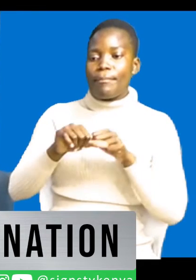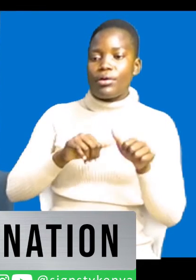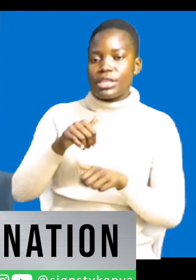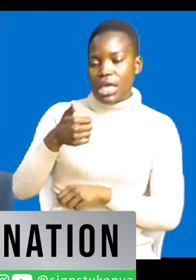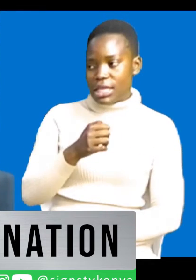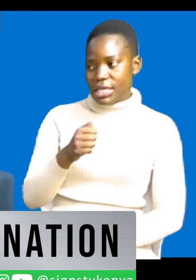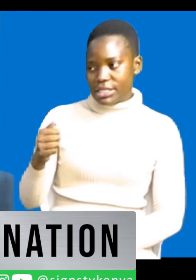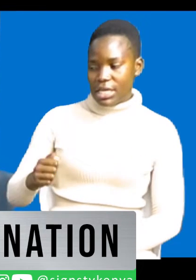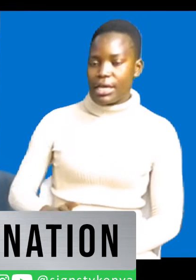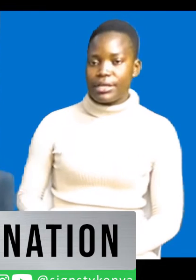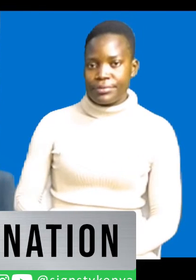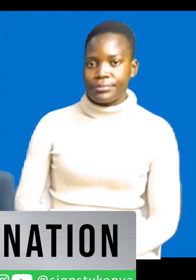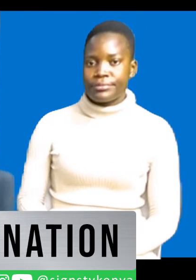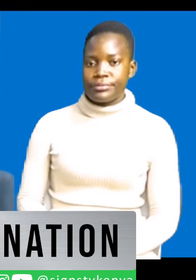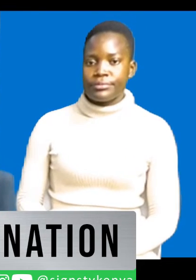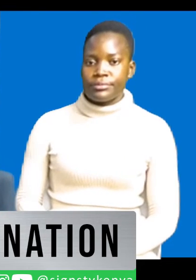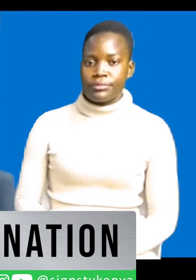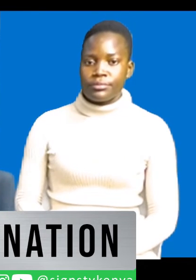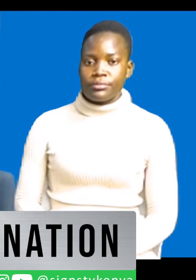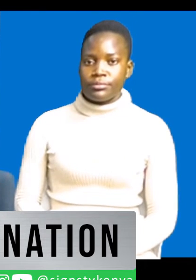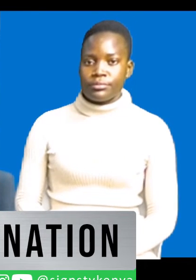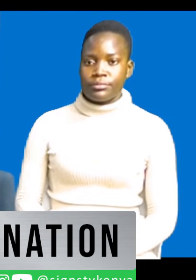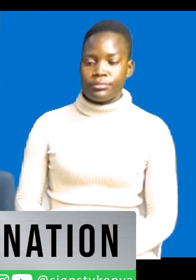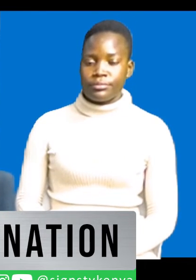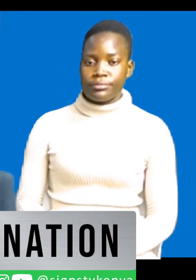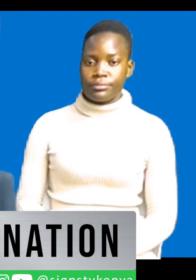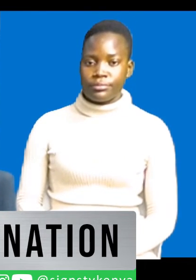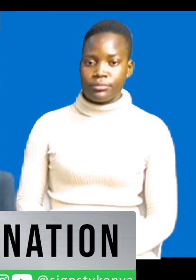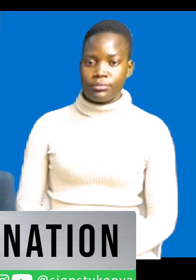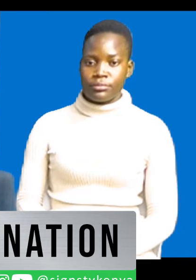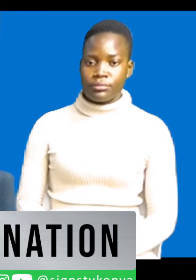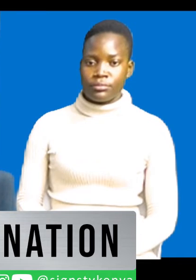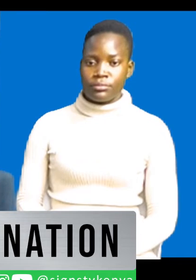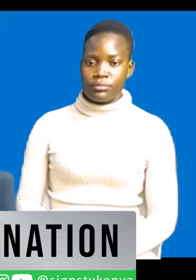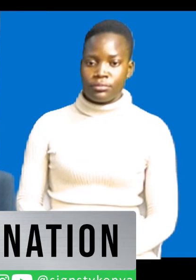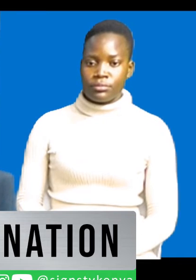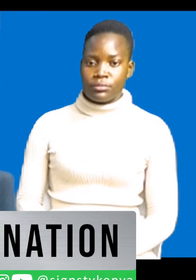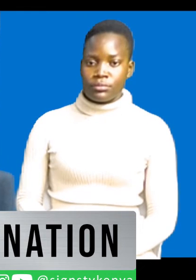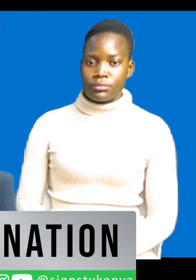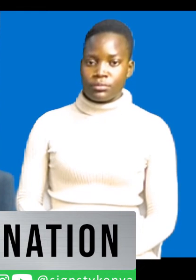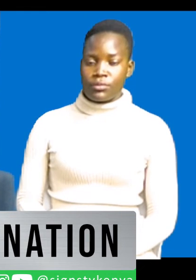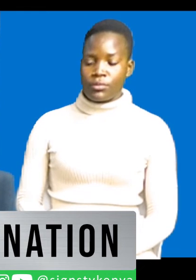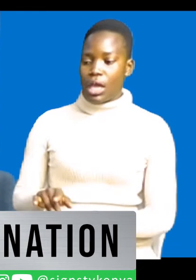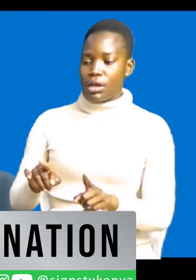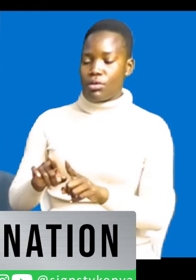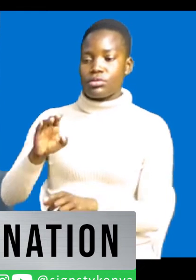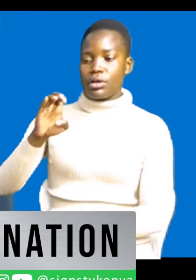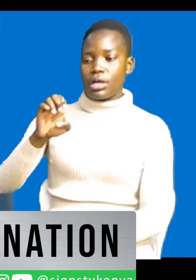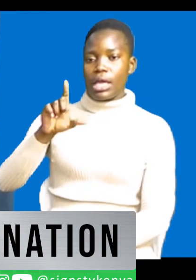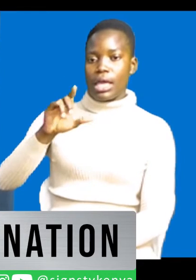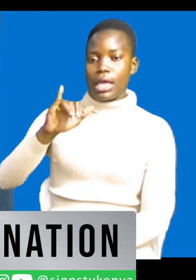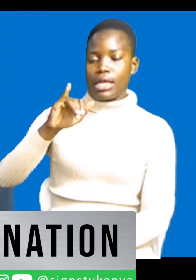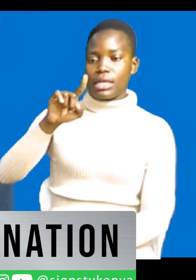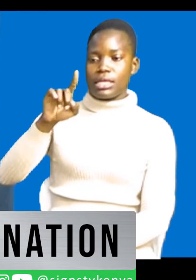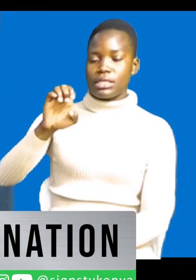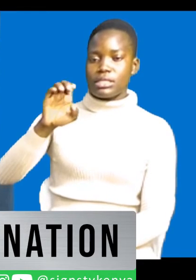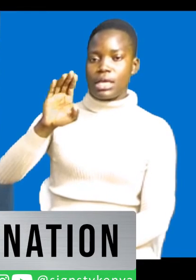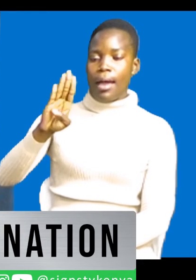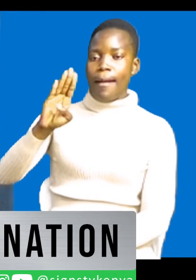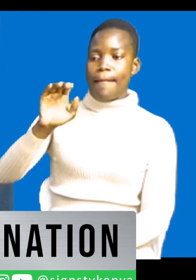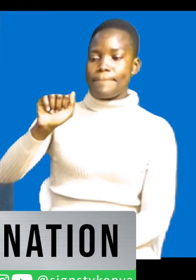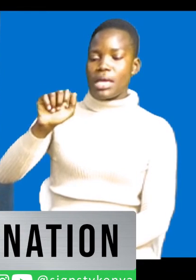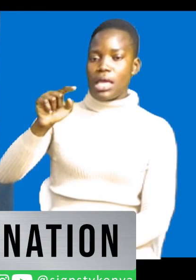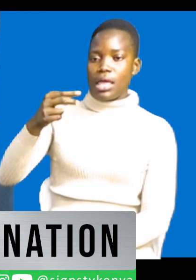na unapata mtu anatoka with bags of money. And as Elizabeth is saying here, yes,